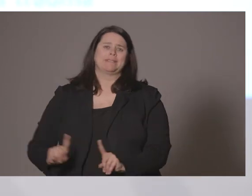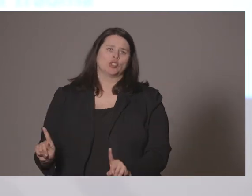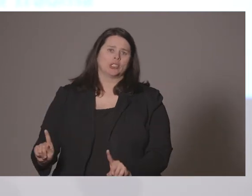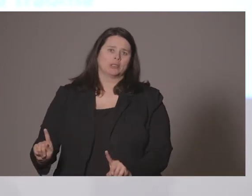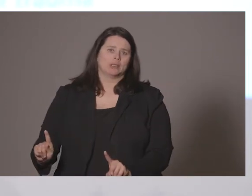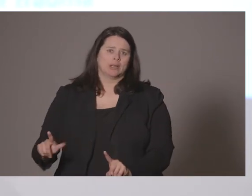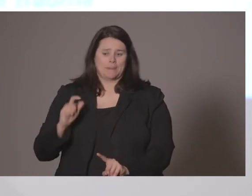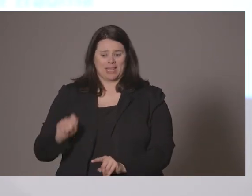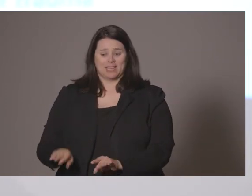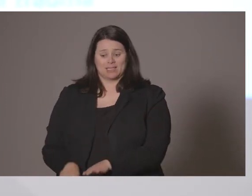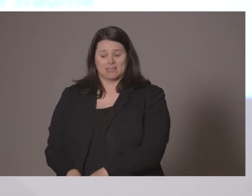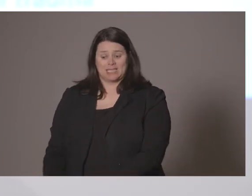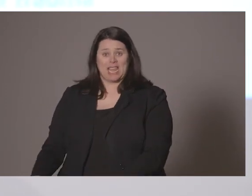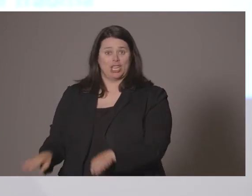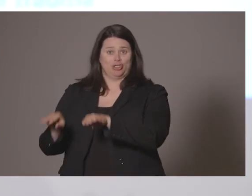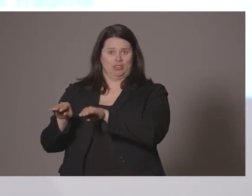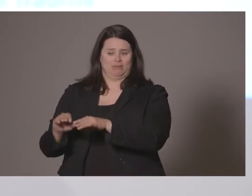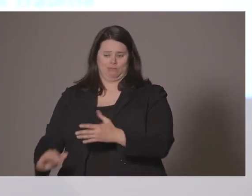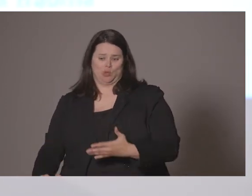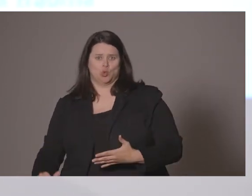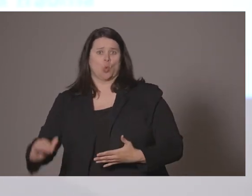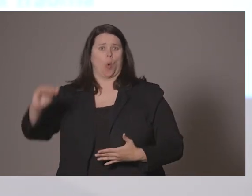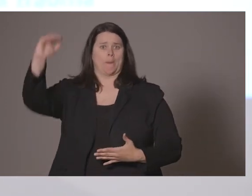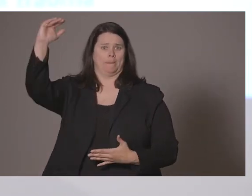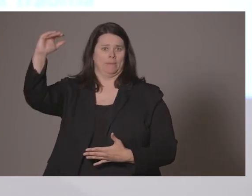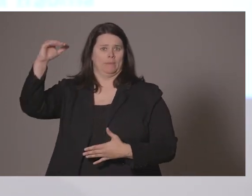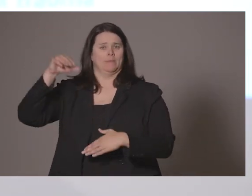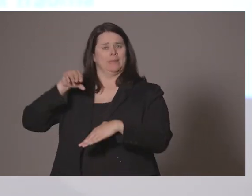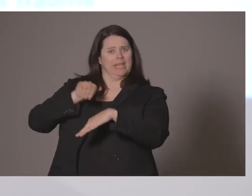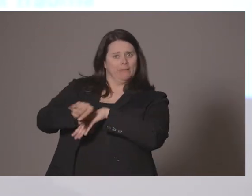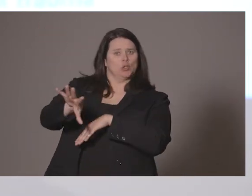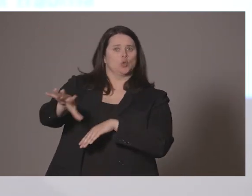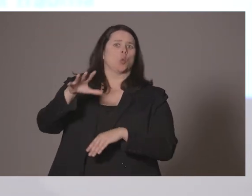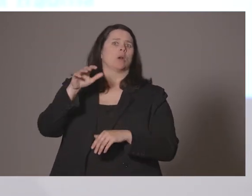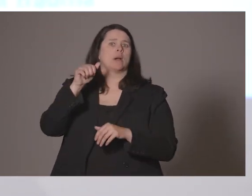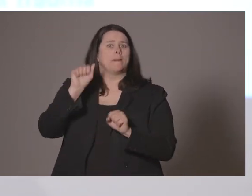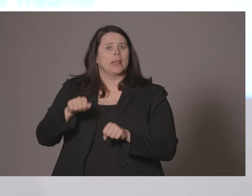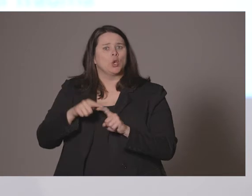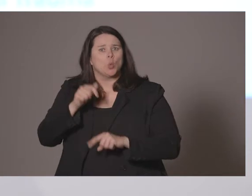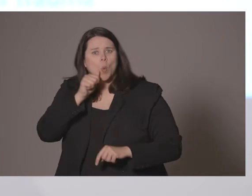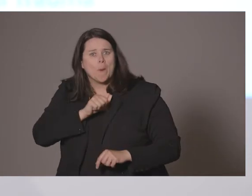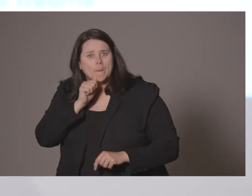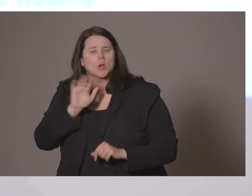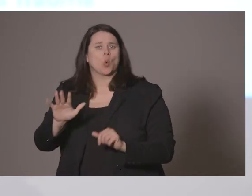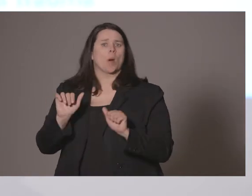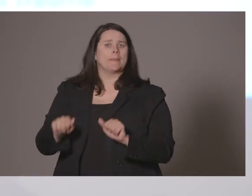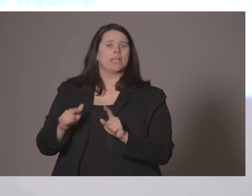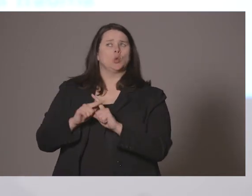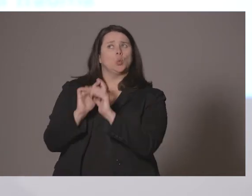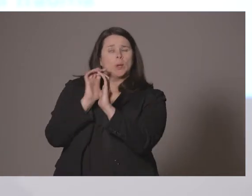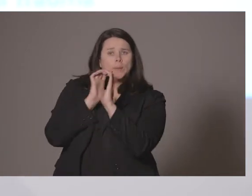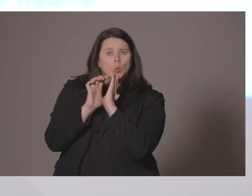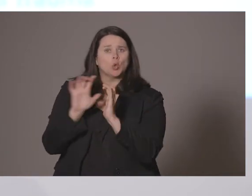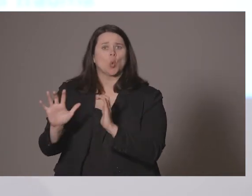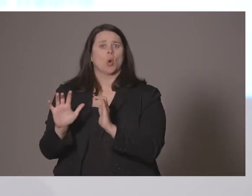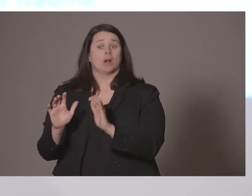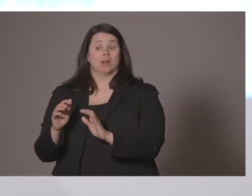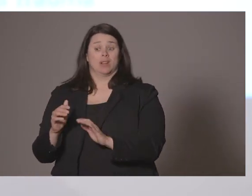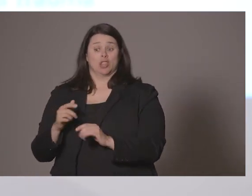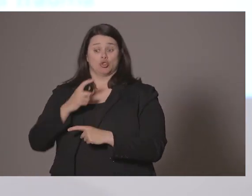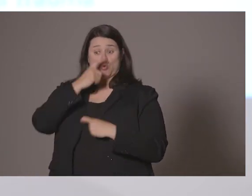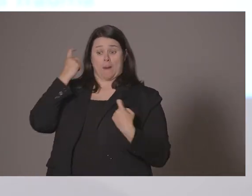the stage that you're at when you experience trauma influences the coping skills and your ability to verbalize it. The pre-verbal